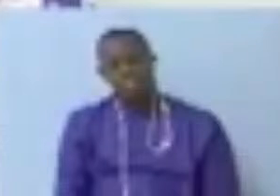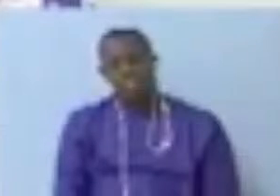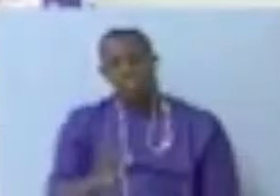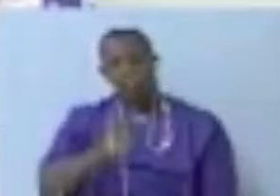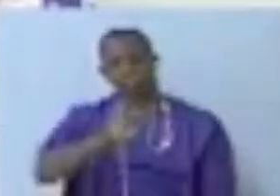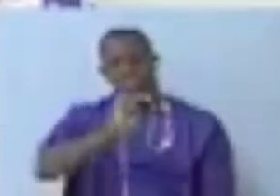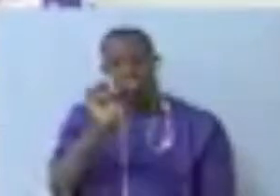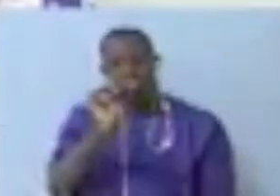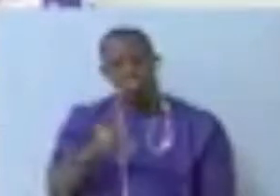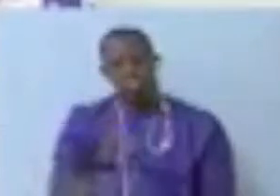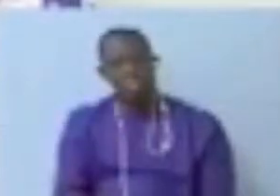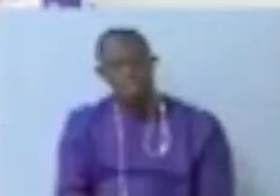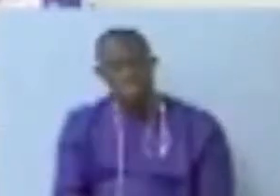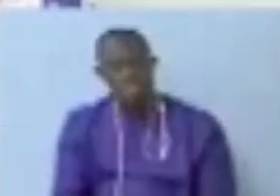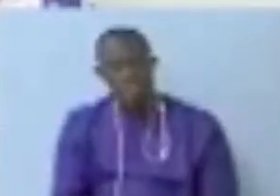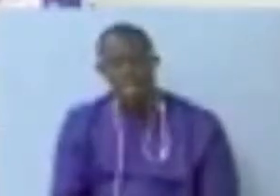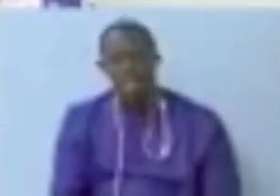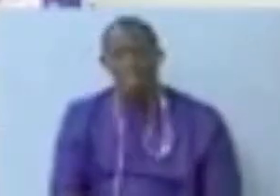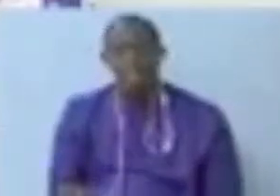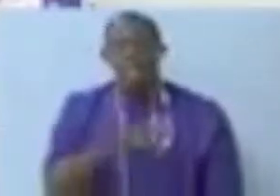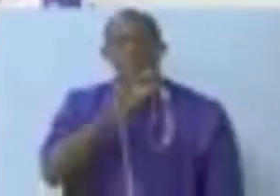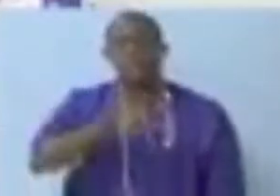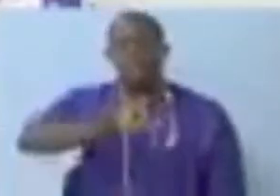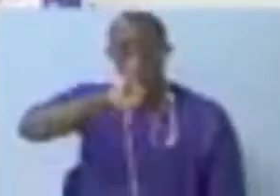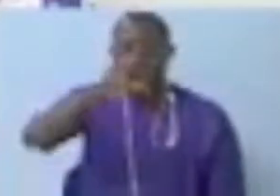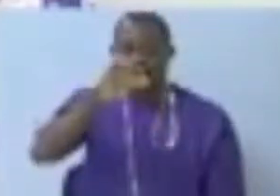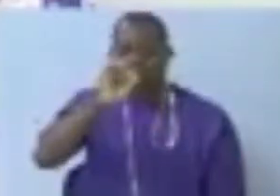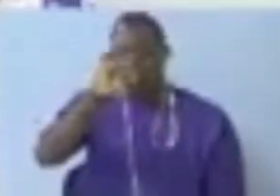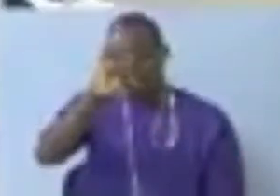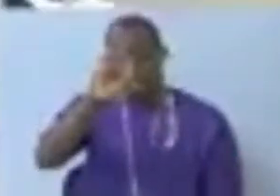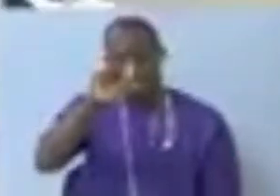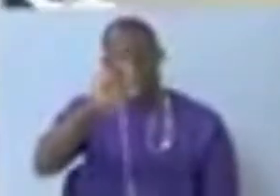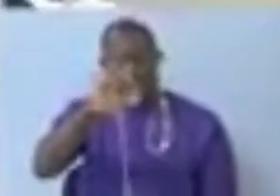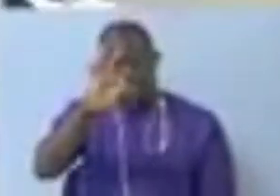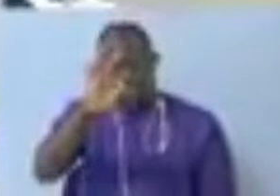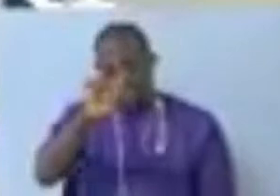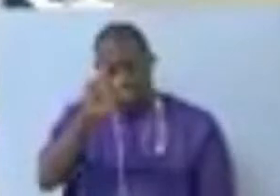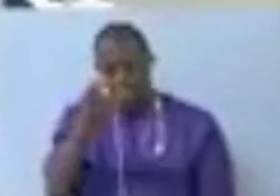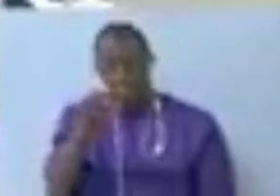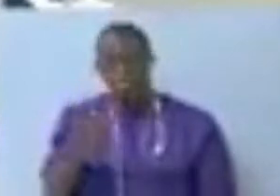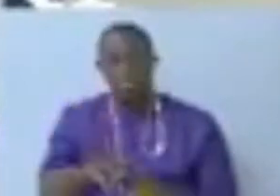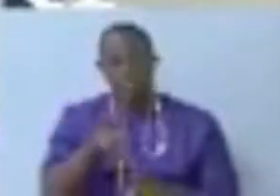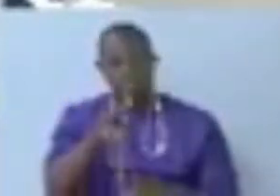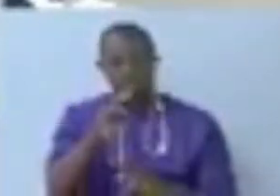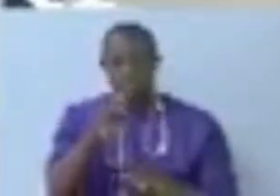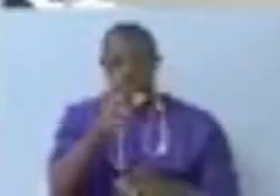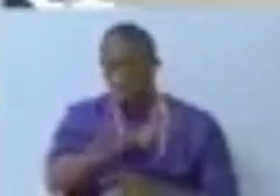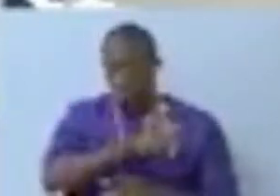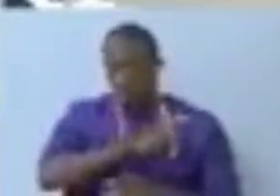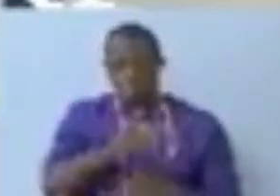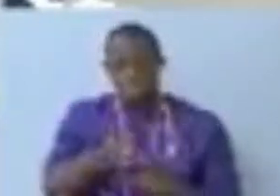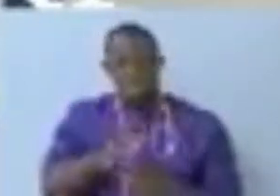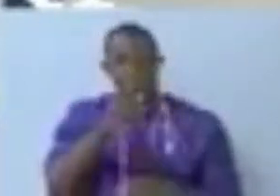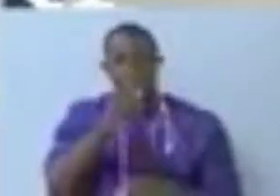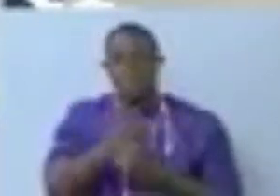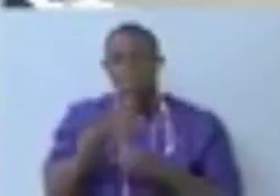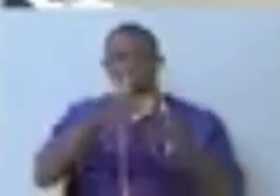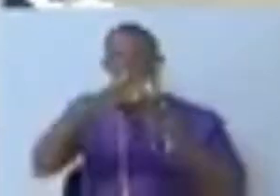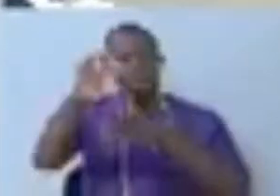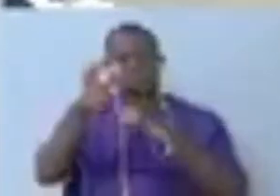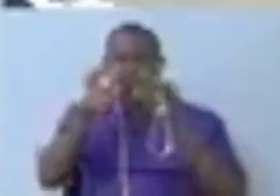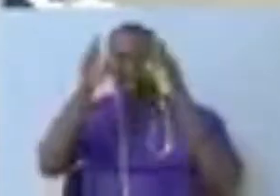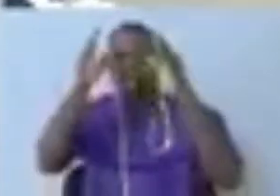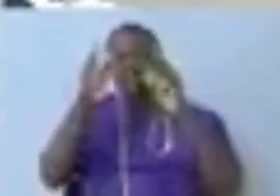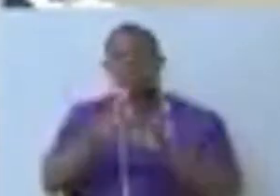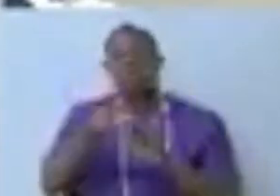No. Mr. Jobarteh, that too would be most shocking. Today is the day of law. Mr. Jobarteh,